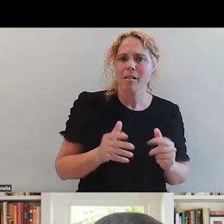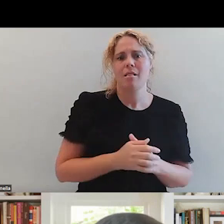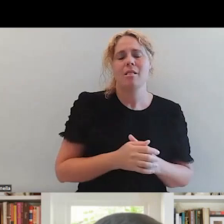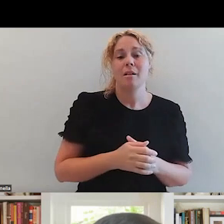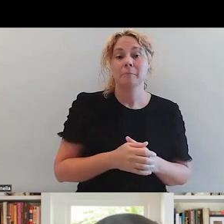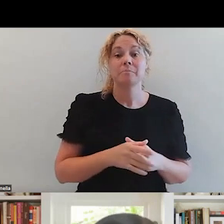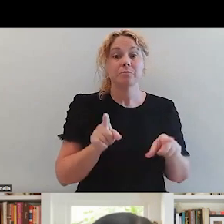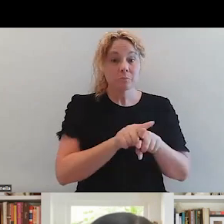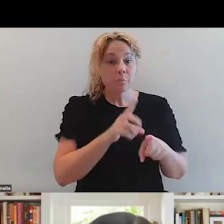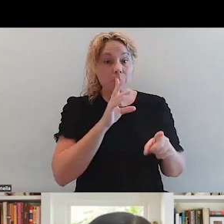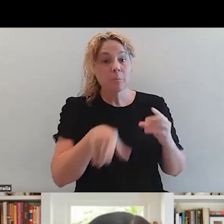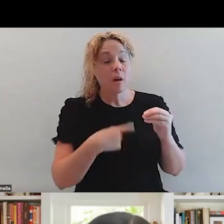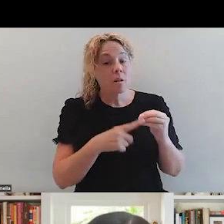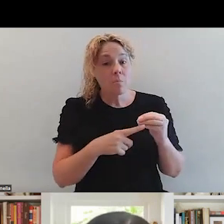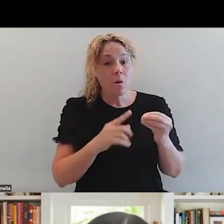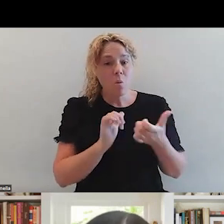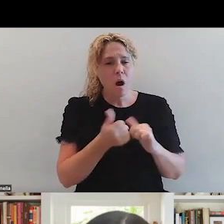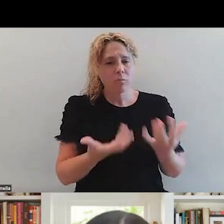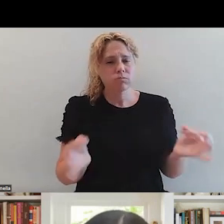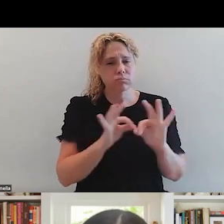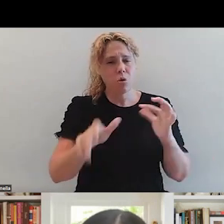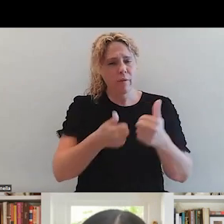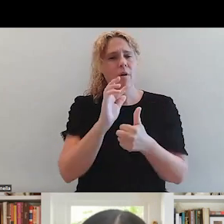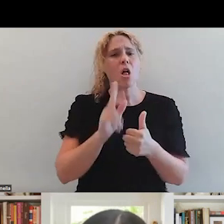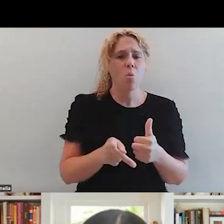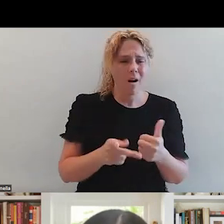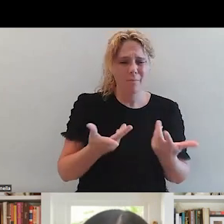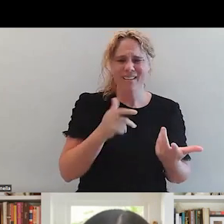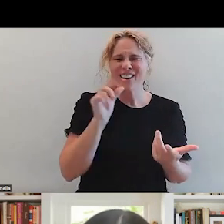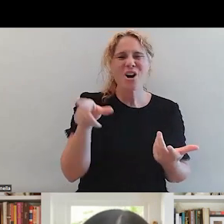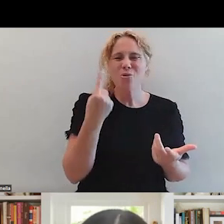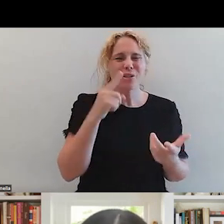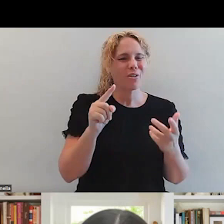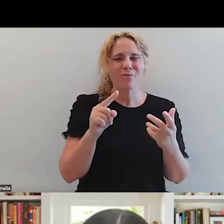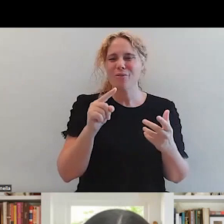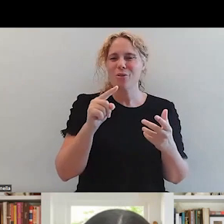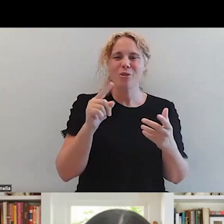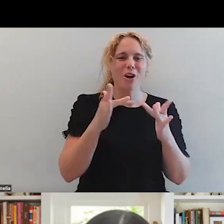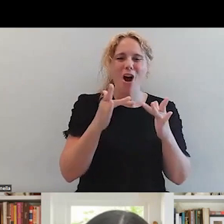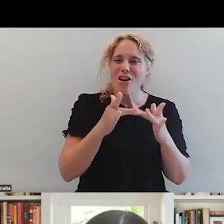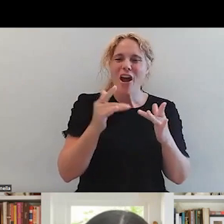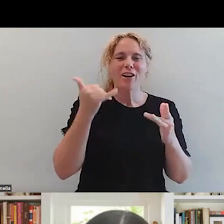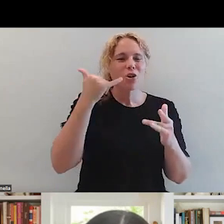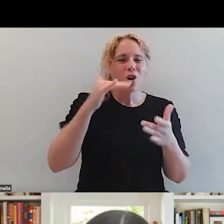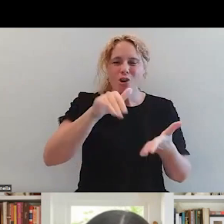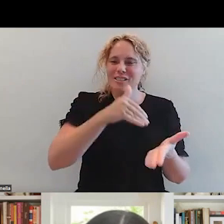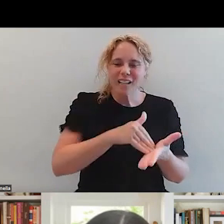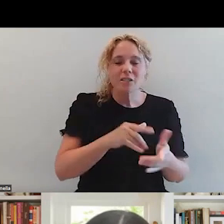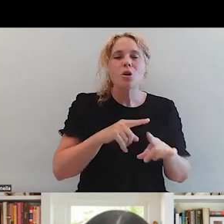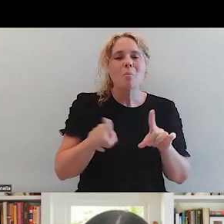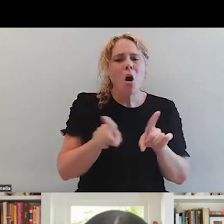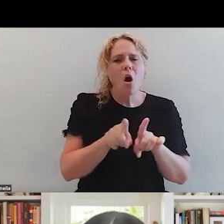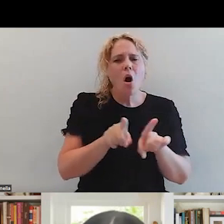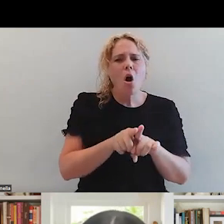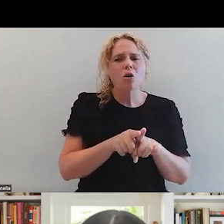You also talked about how vital follow-up is, and not just for contact or call centers, but